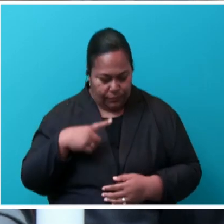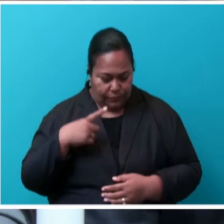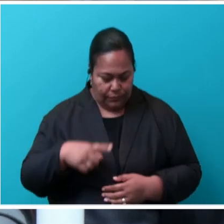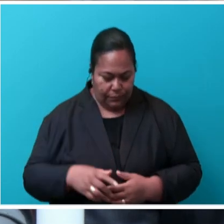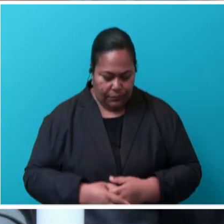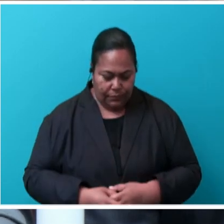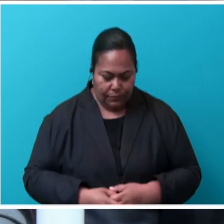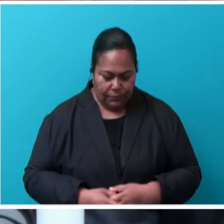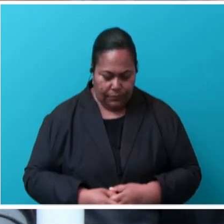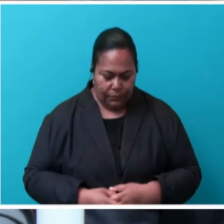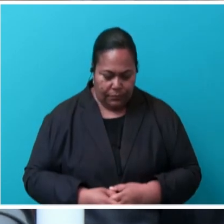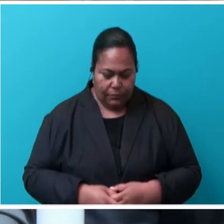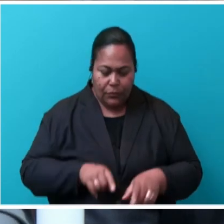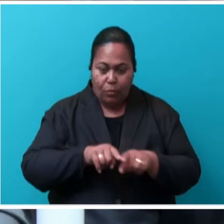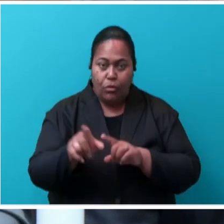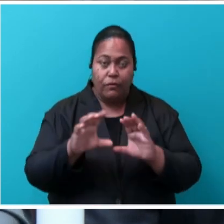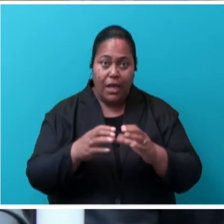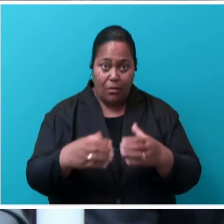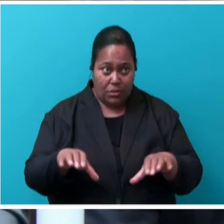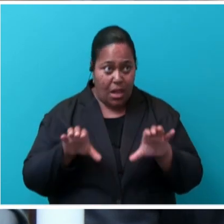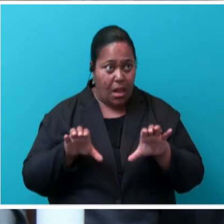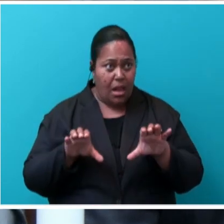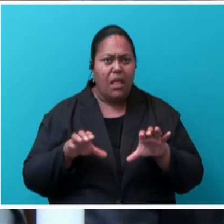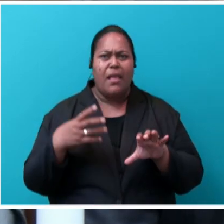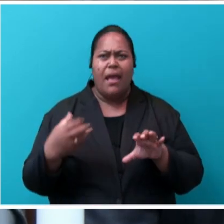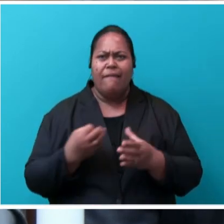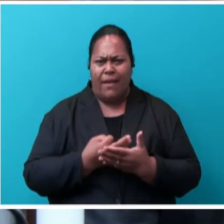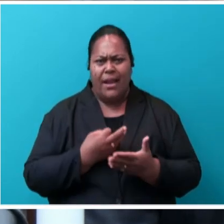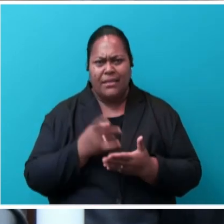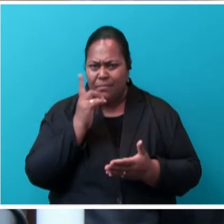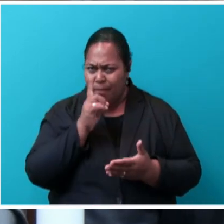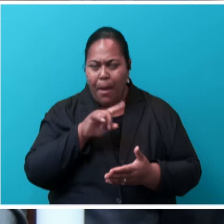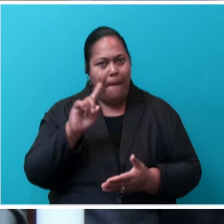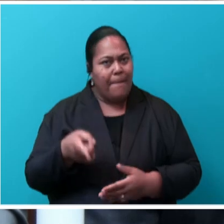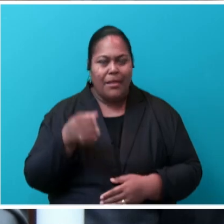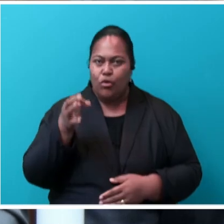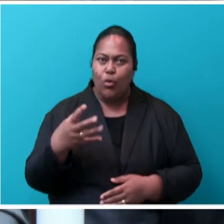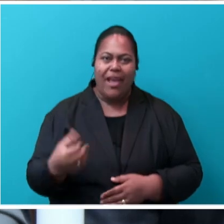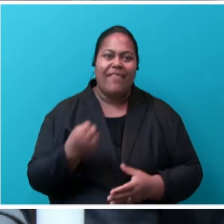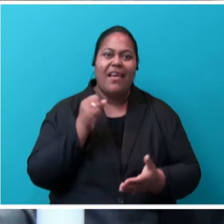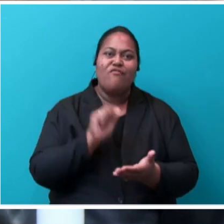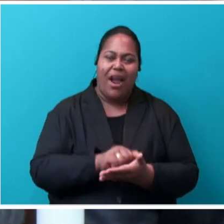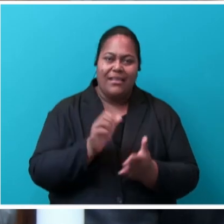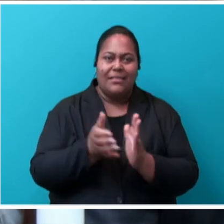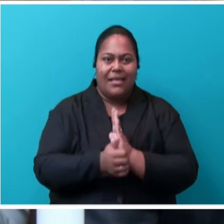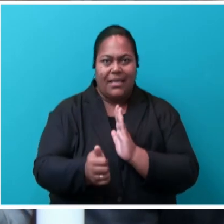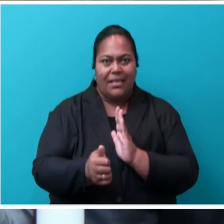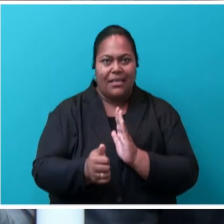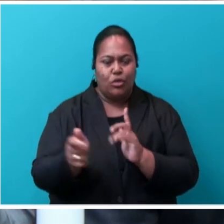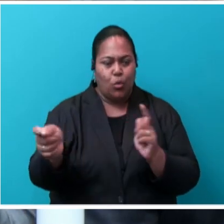these councils, even though they have some finance people, but they don't have the right expertise to actually